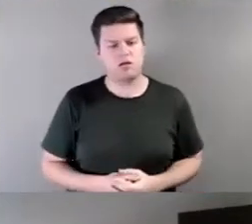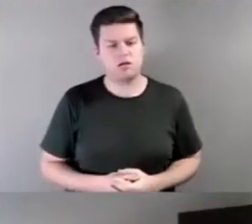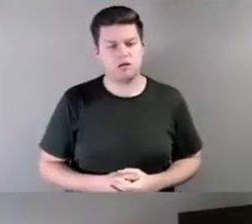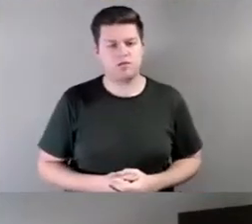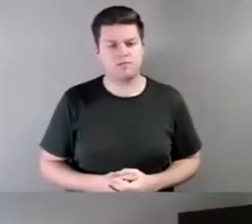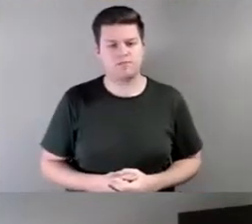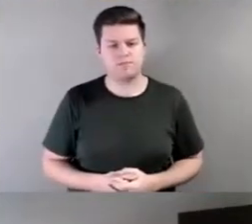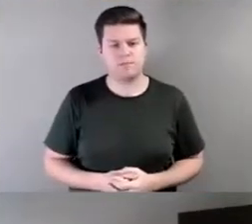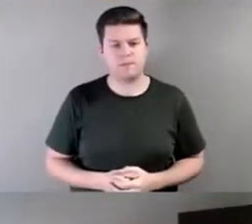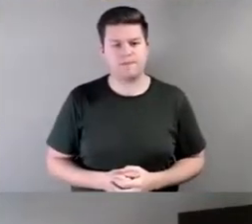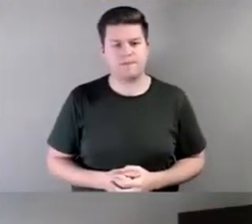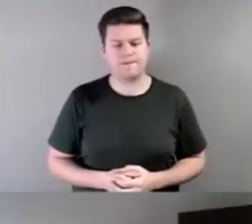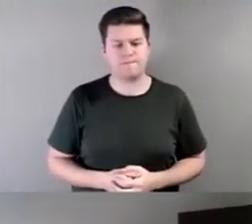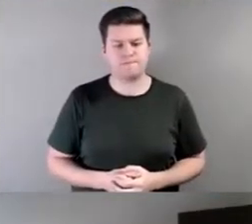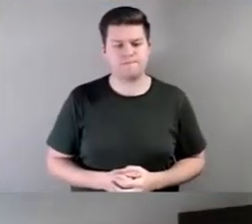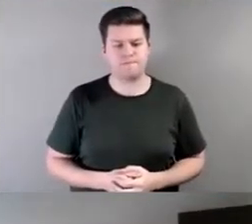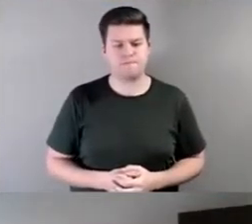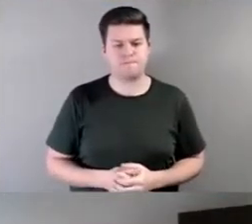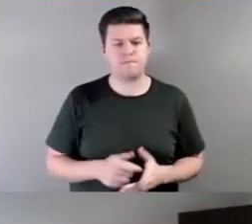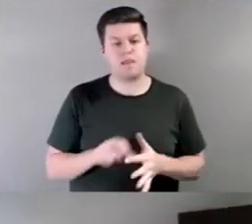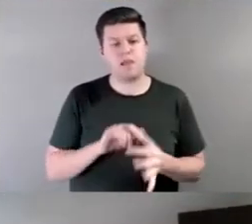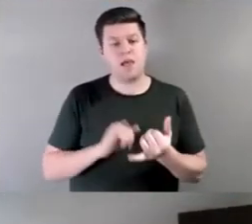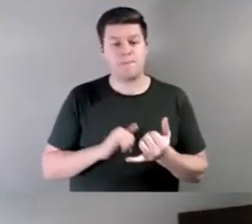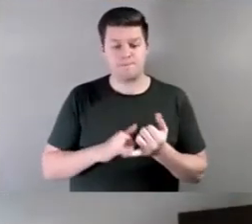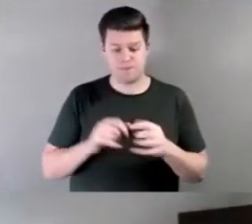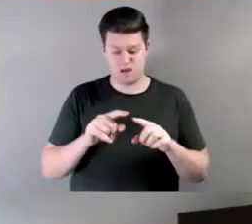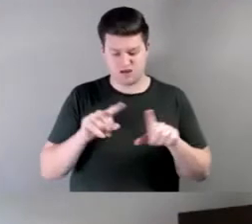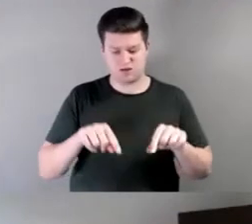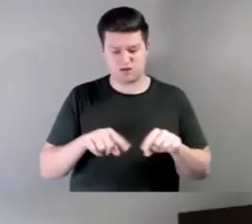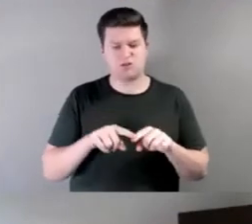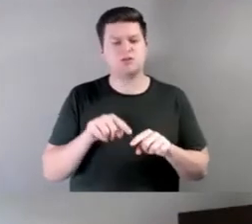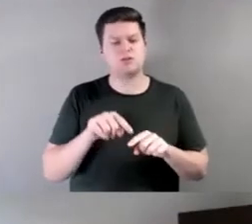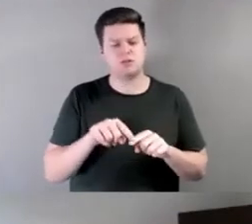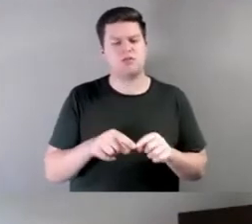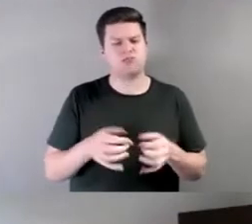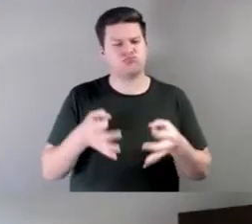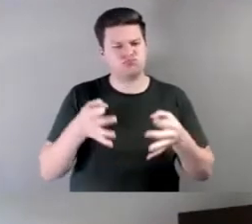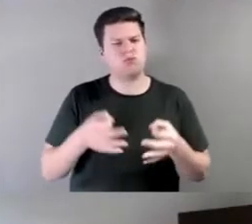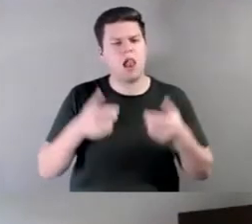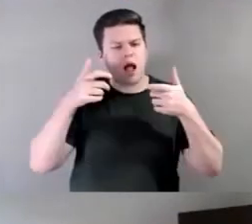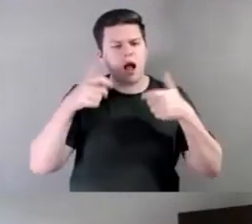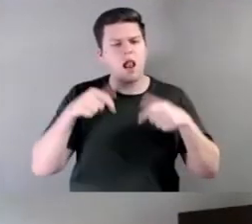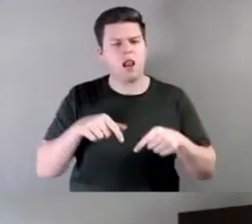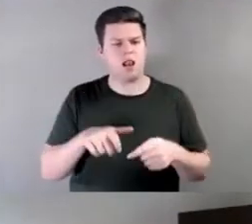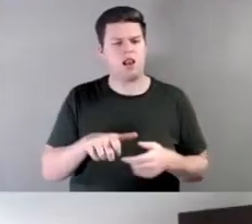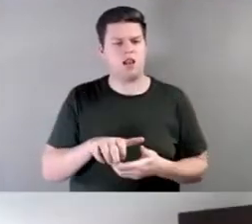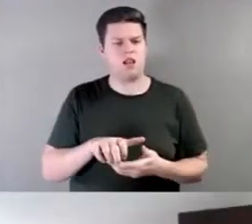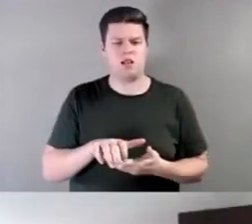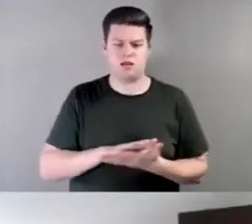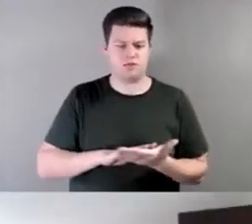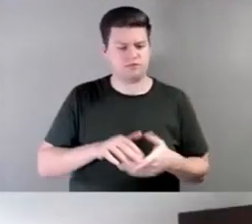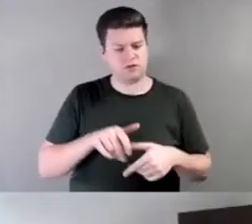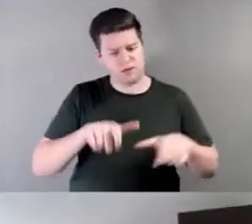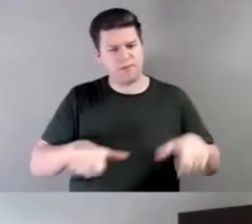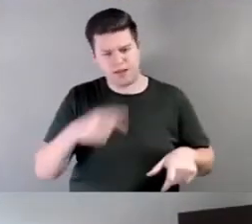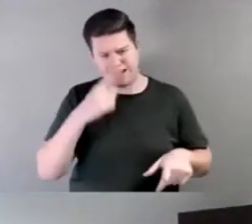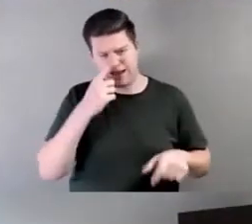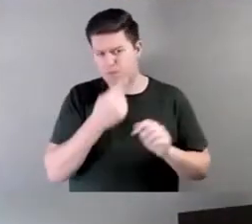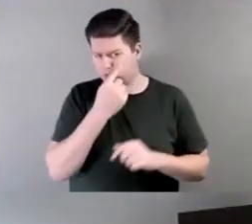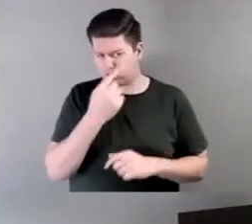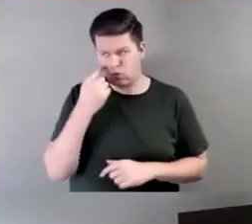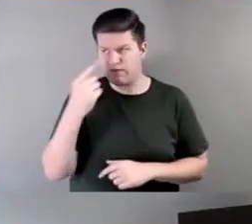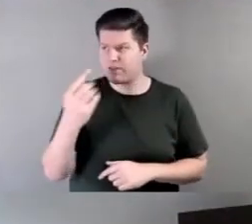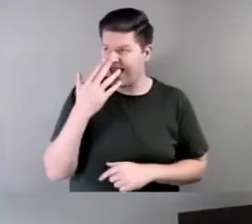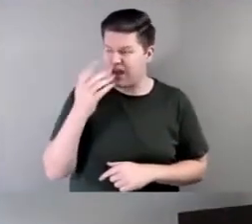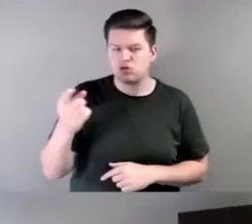hologram mark on them to qualifying individuals, and those individuals can use that to prove their age, whether it's in a shop